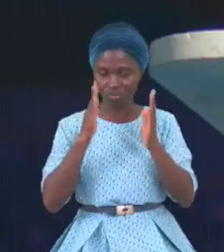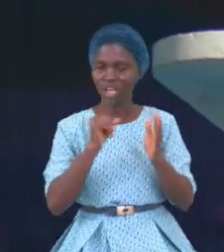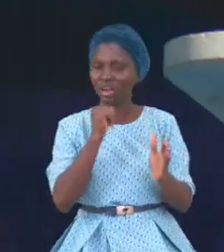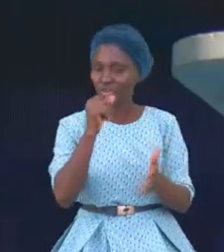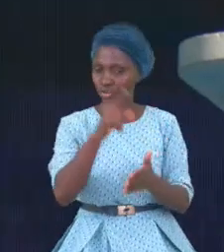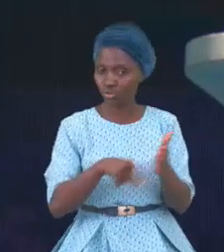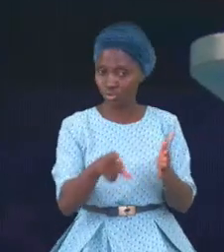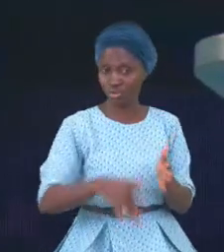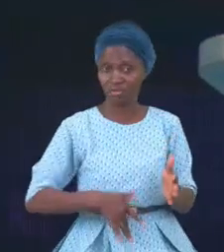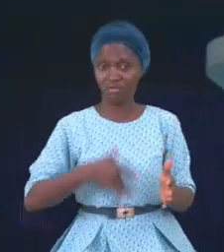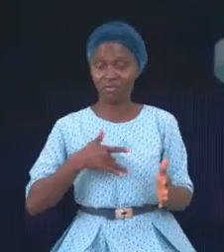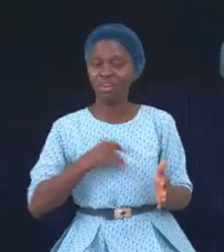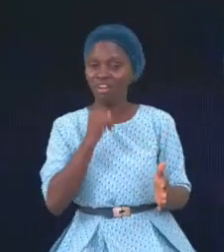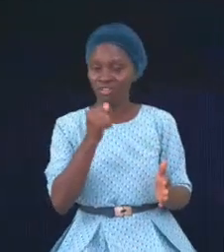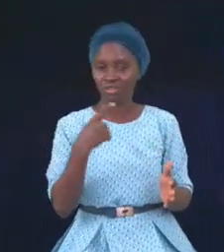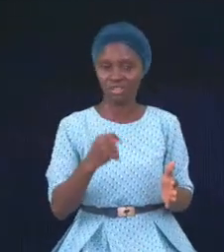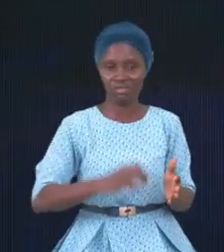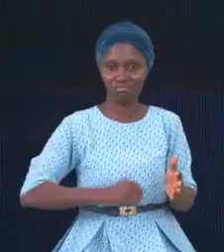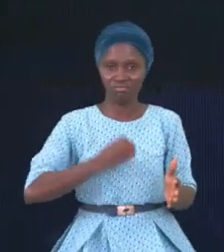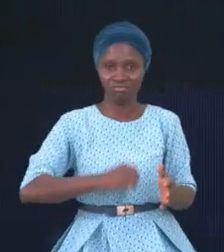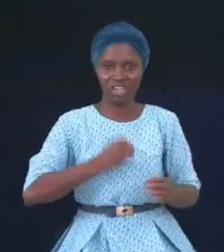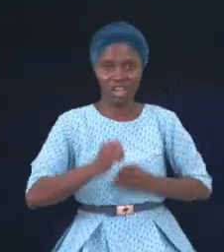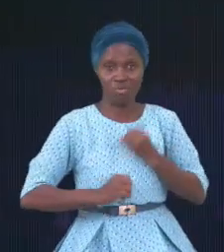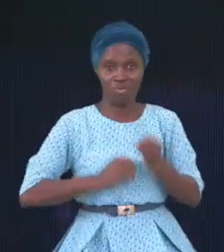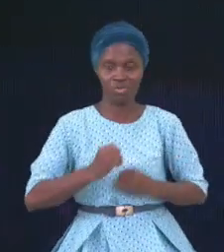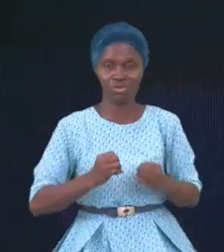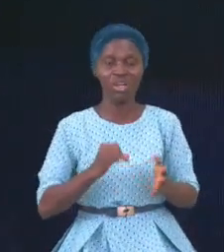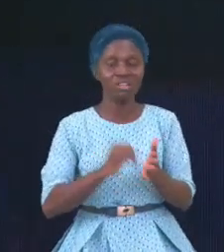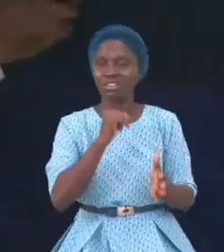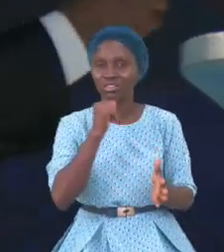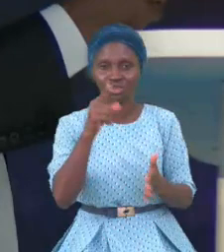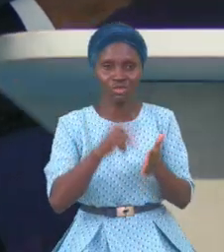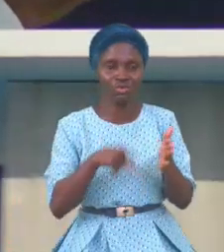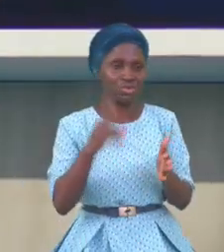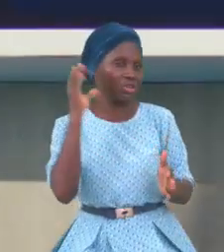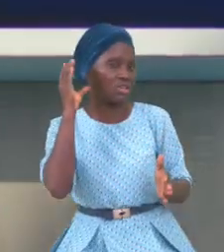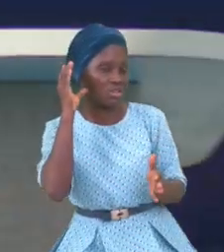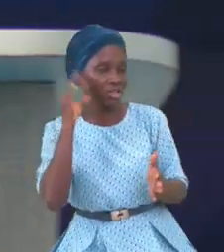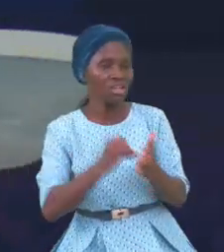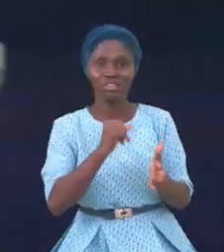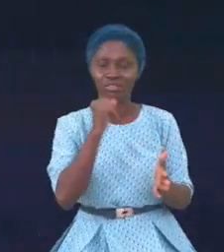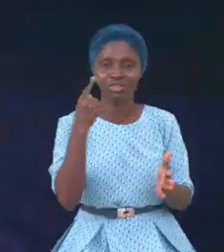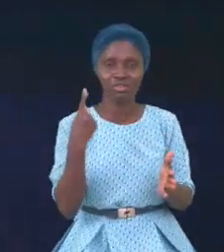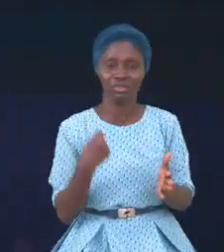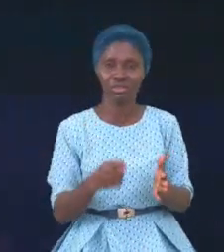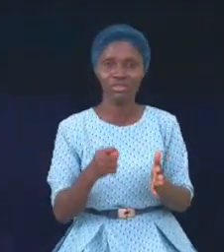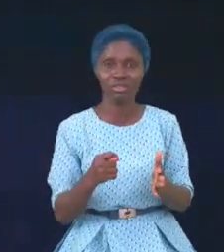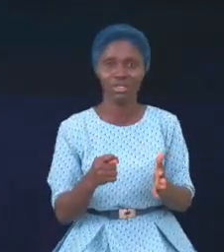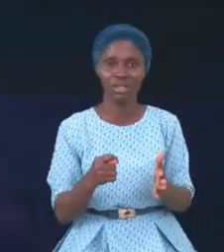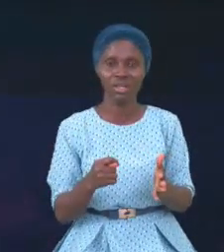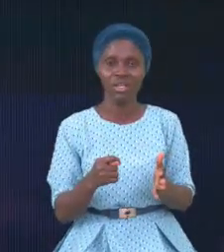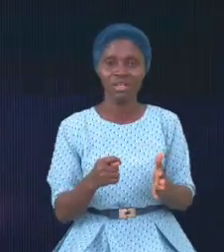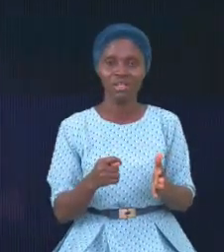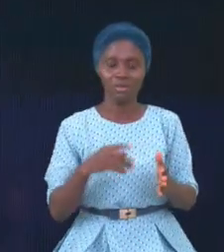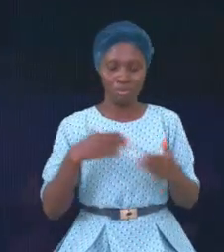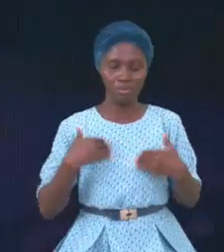is not what you hear. Soul, pay attention. It's not the heat or the cold. The spirit has the mastery.